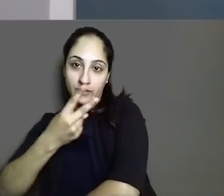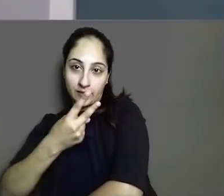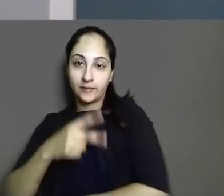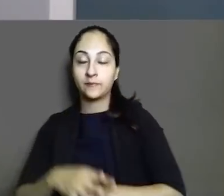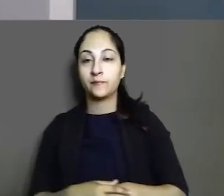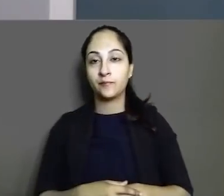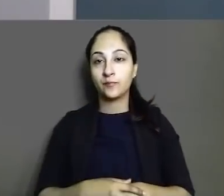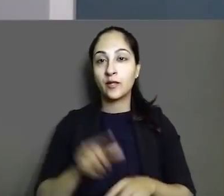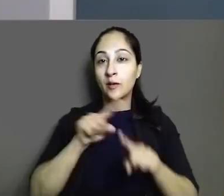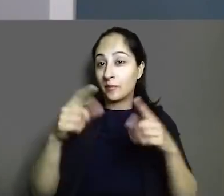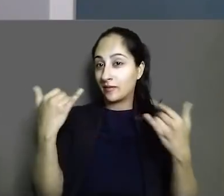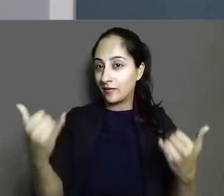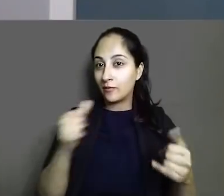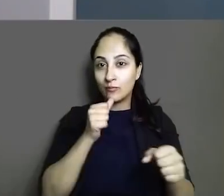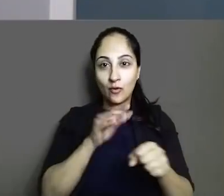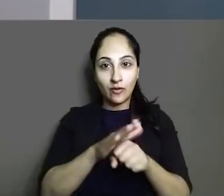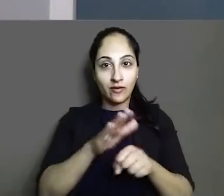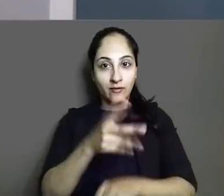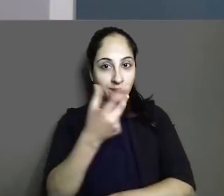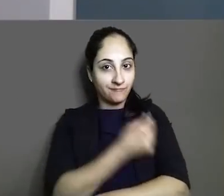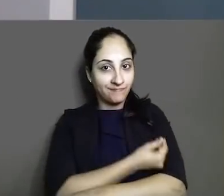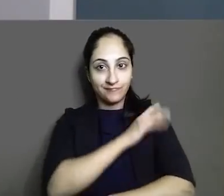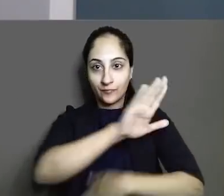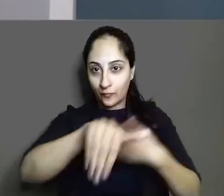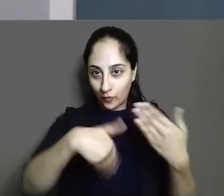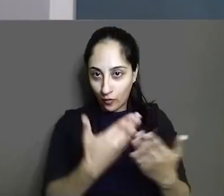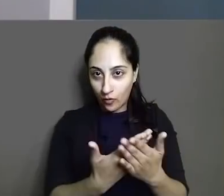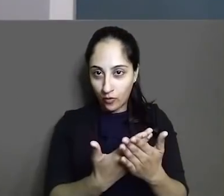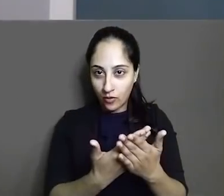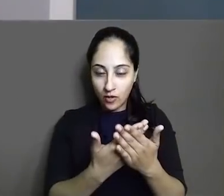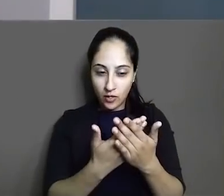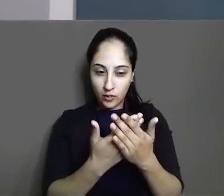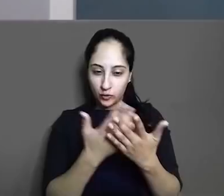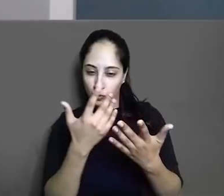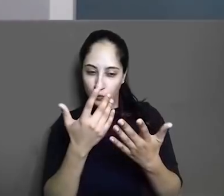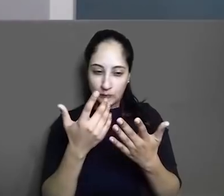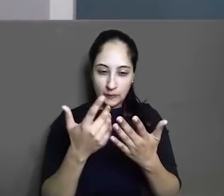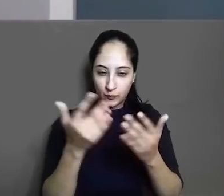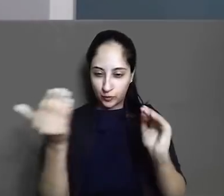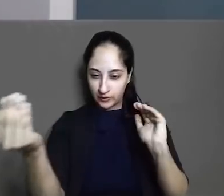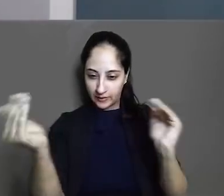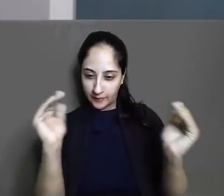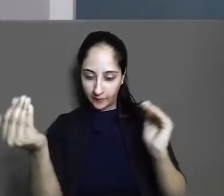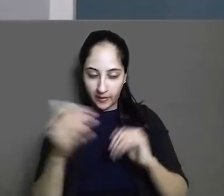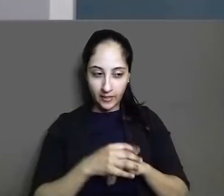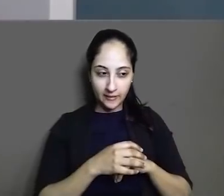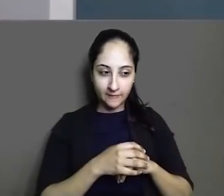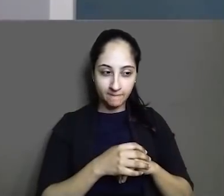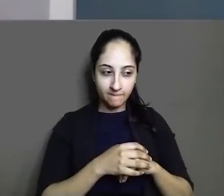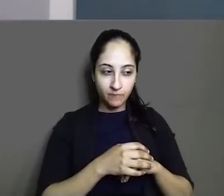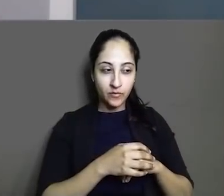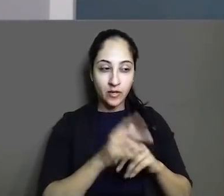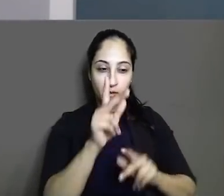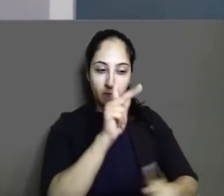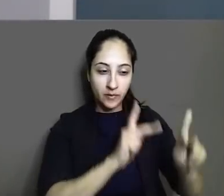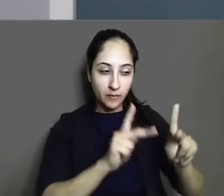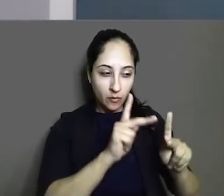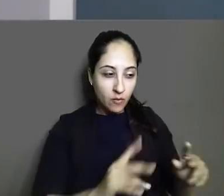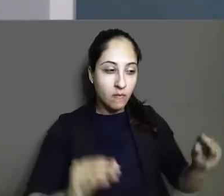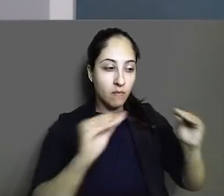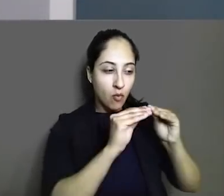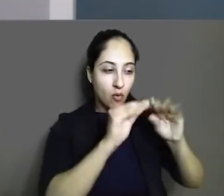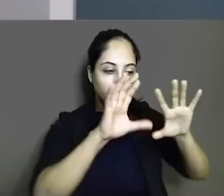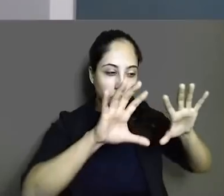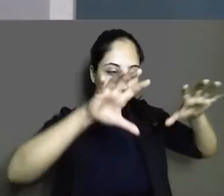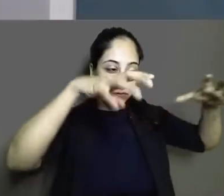and get that protection. And when you look at the clinical data from after the first 2 weeks, it shows that the protection from the